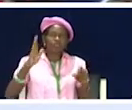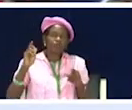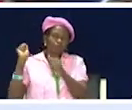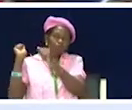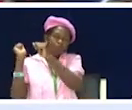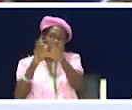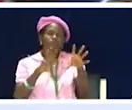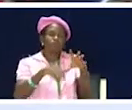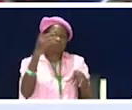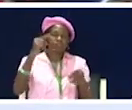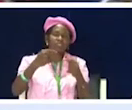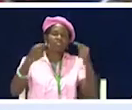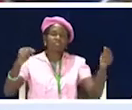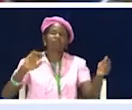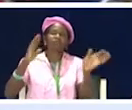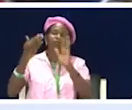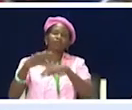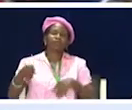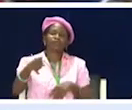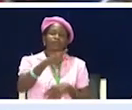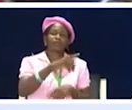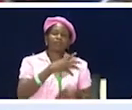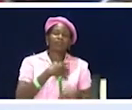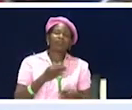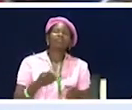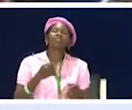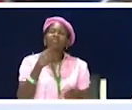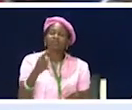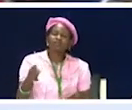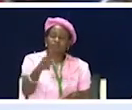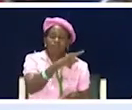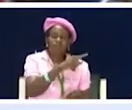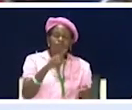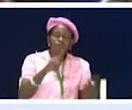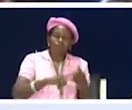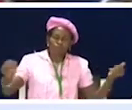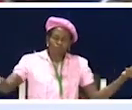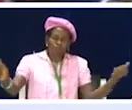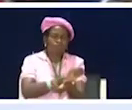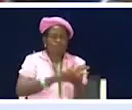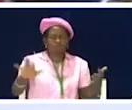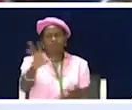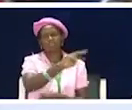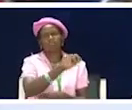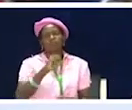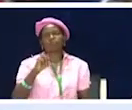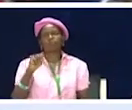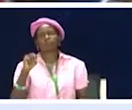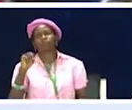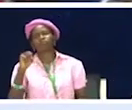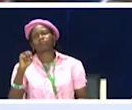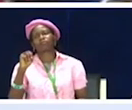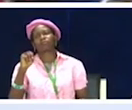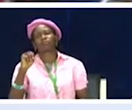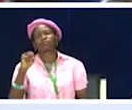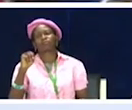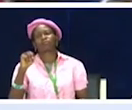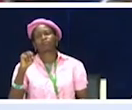the enemy before you and ask you to destroy them.